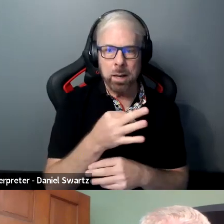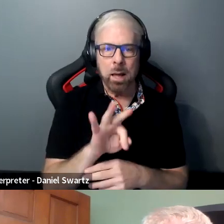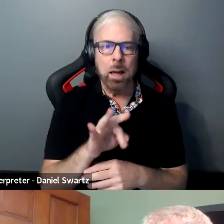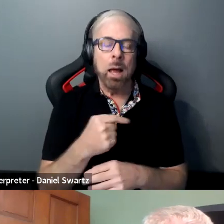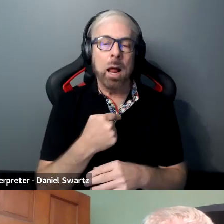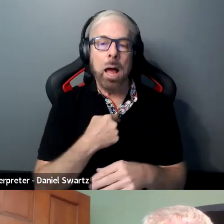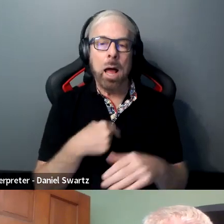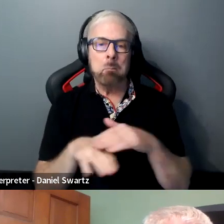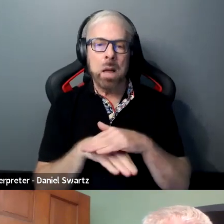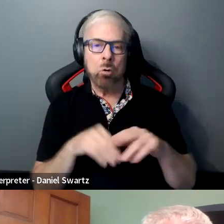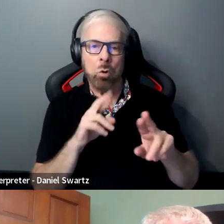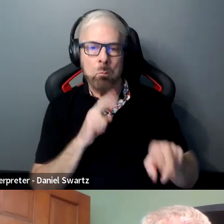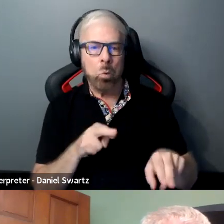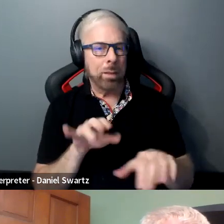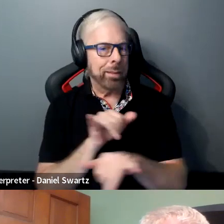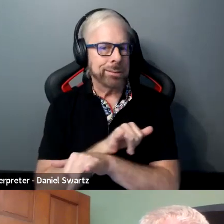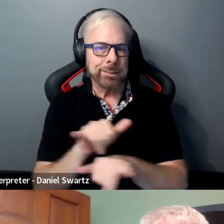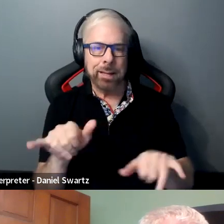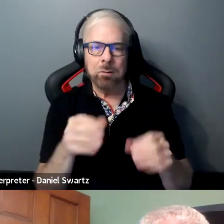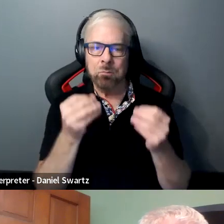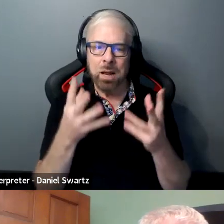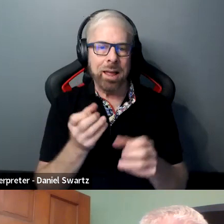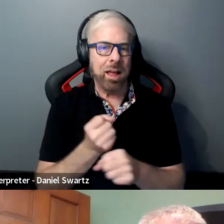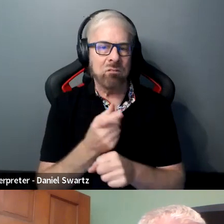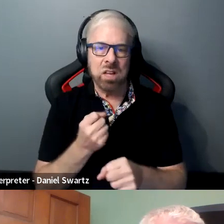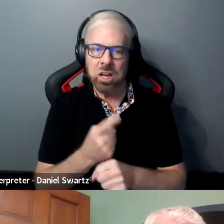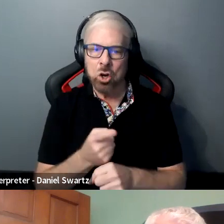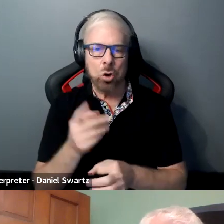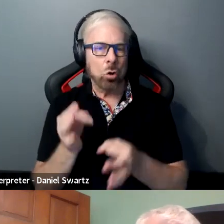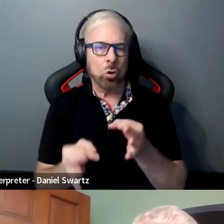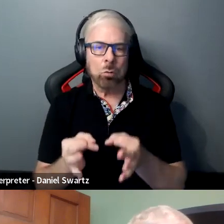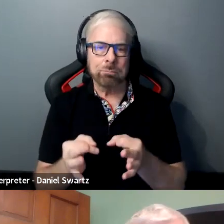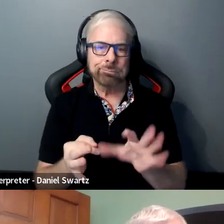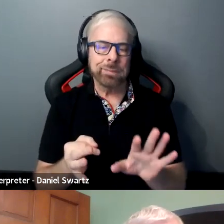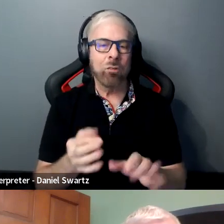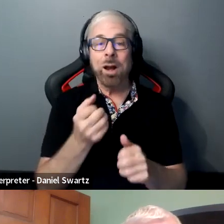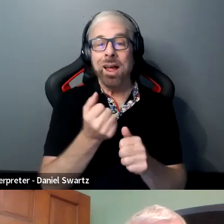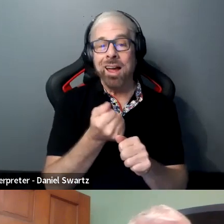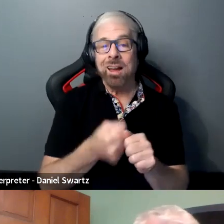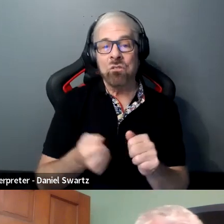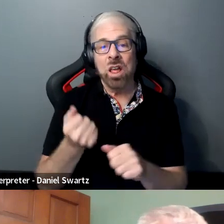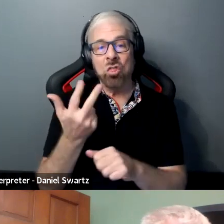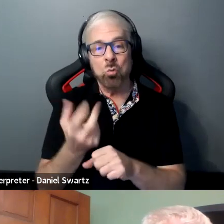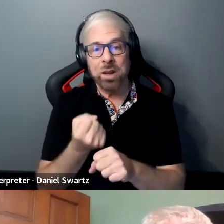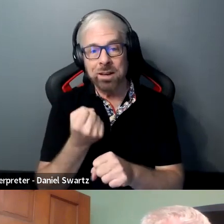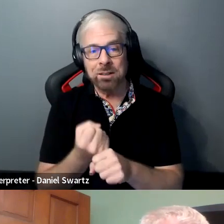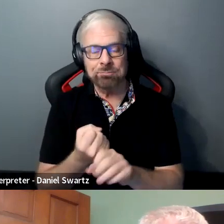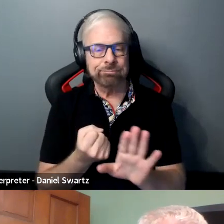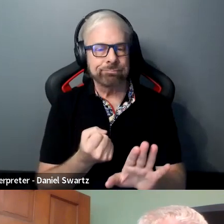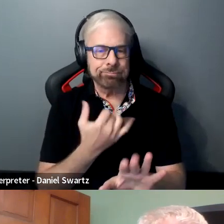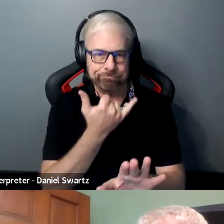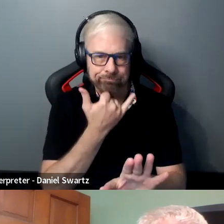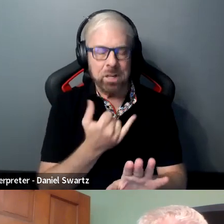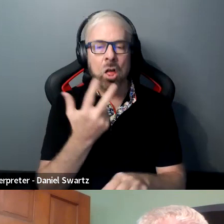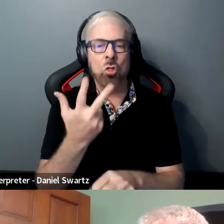basically reported this same information every year to the court, or every 3 years. I would correct that. I had a